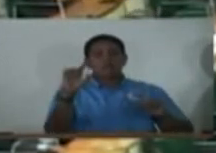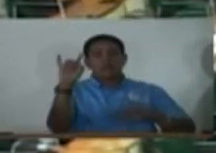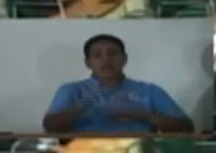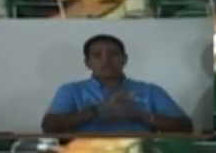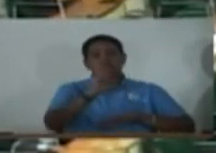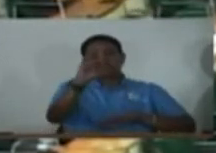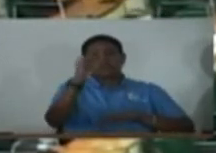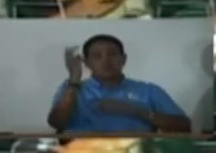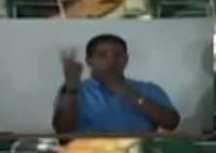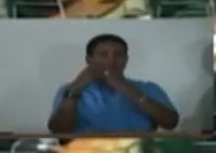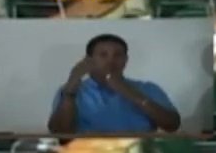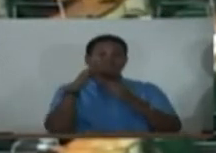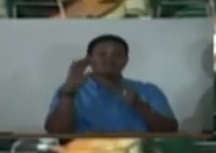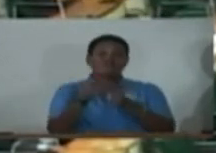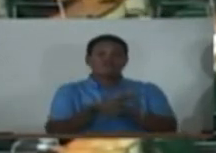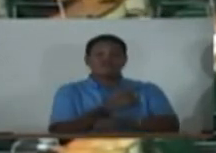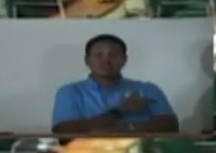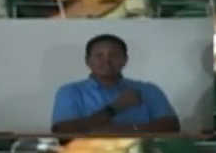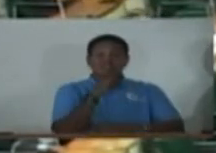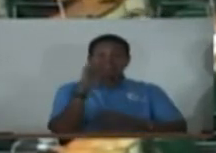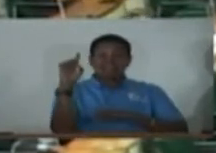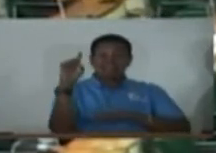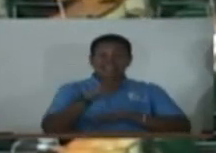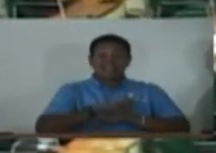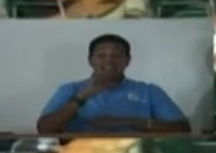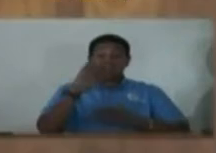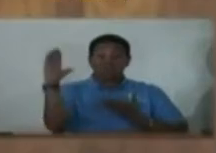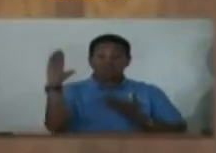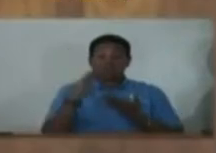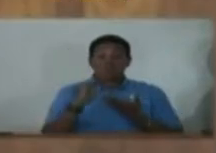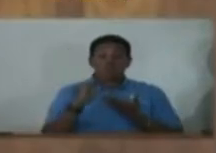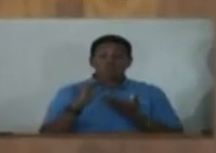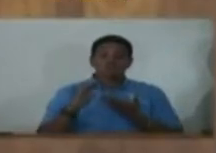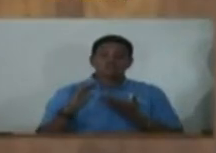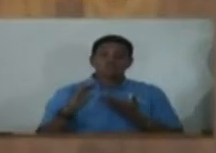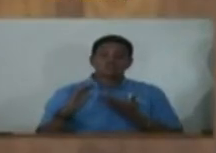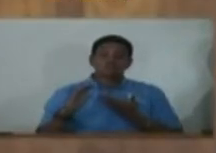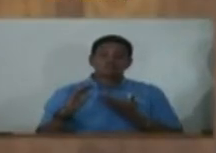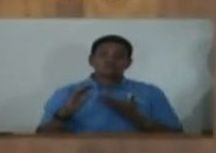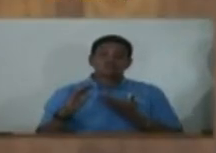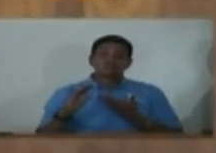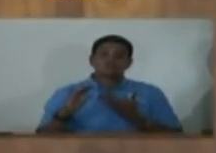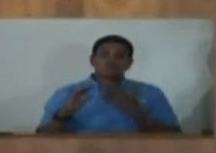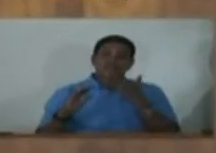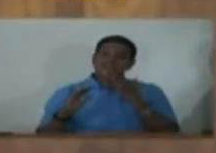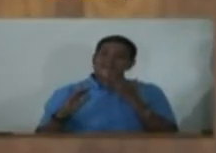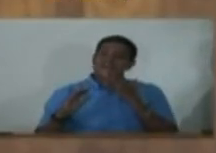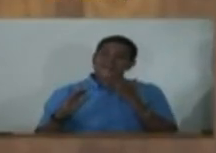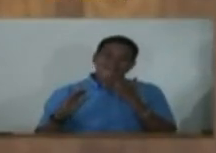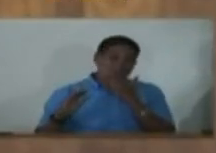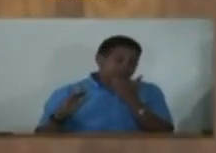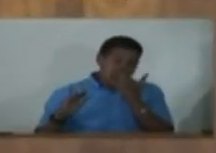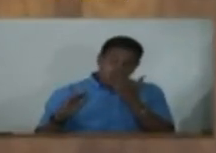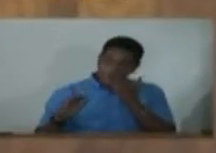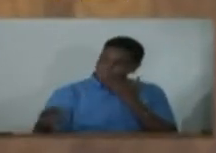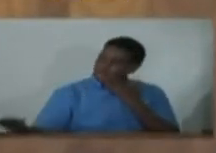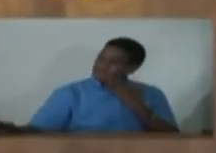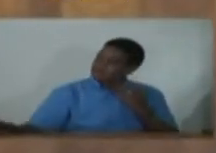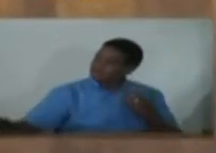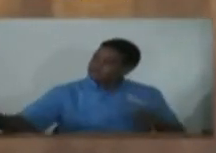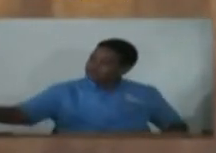regard is the 8 day reduction, no, to eight, I mean, eight reduction to 8 days,